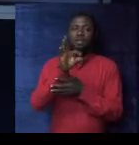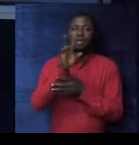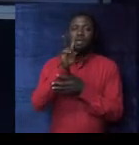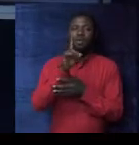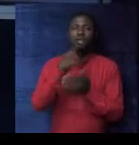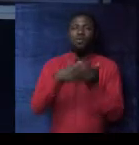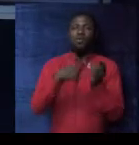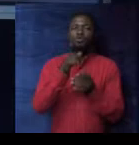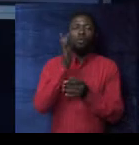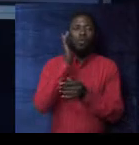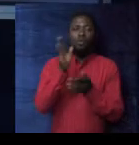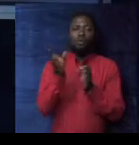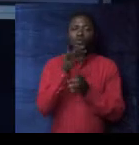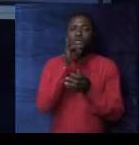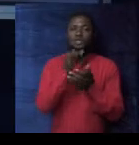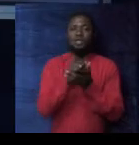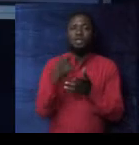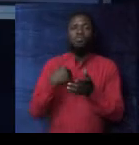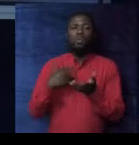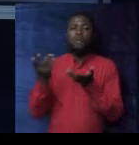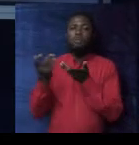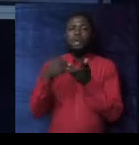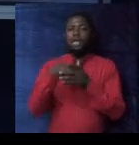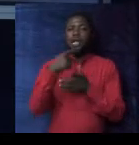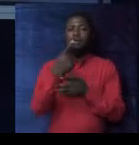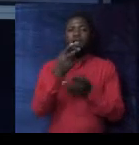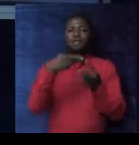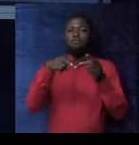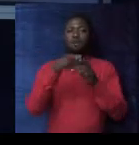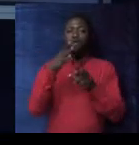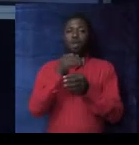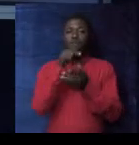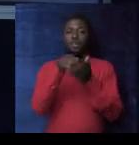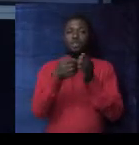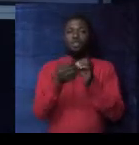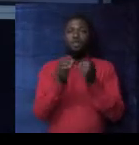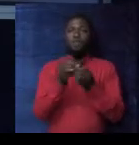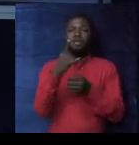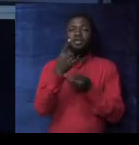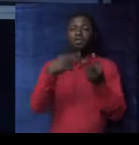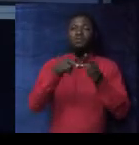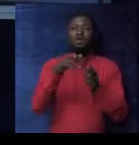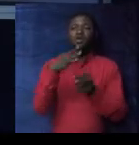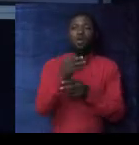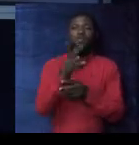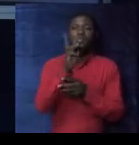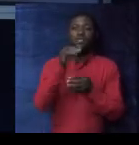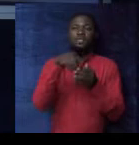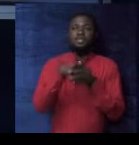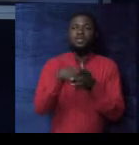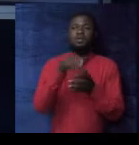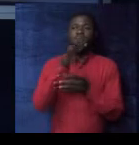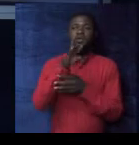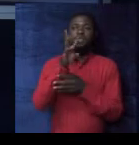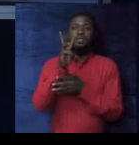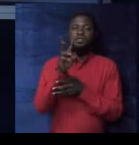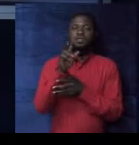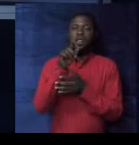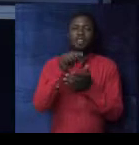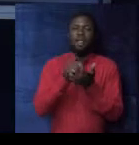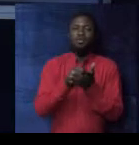233,191. So what we do is that we are going to bring out the values of this number. So you see, the value of 6 in